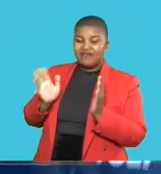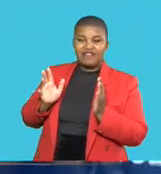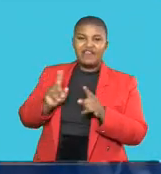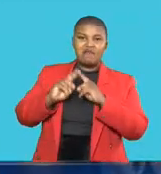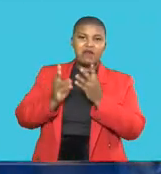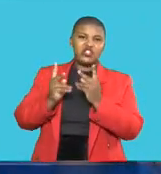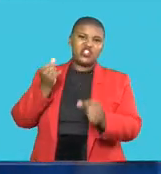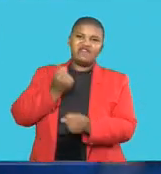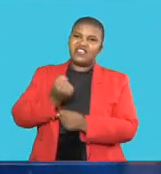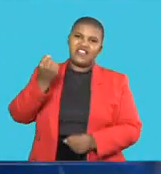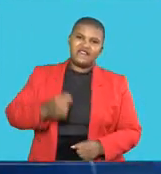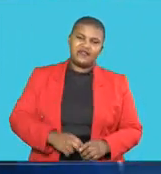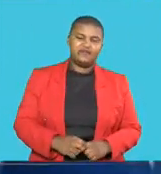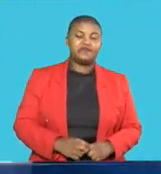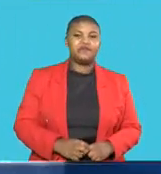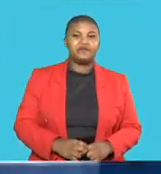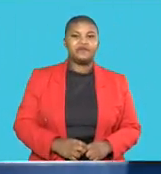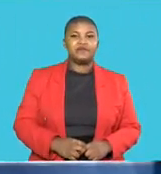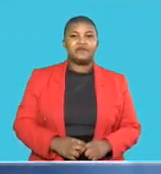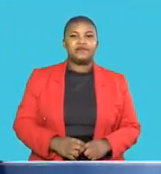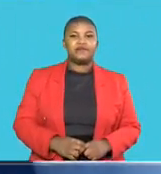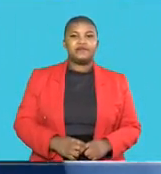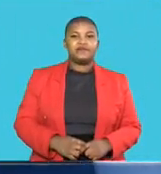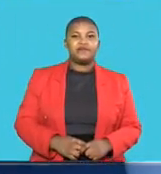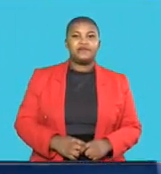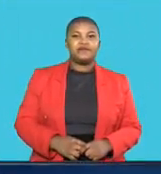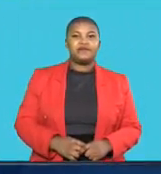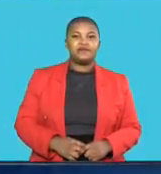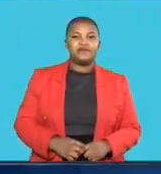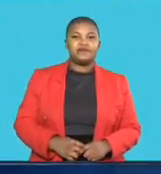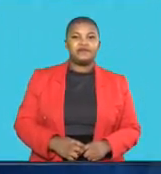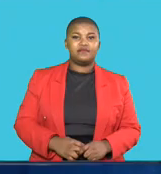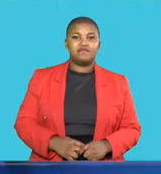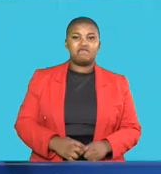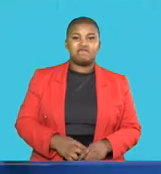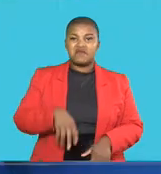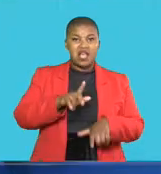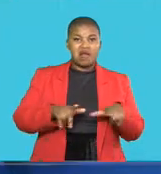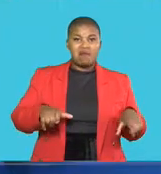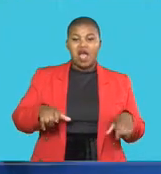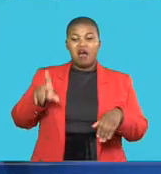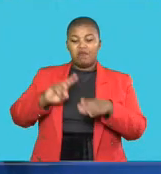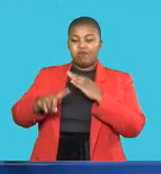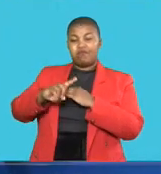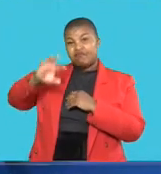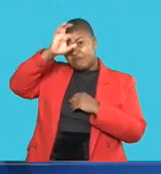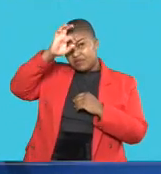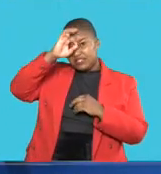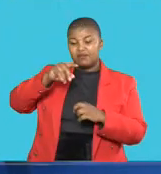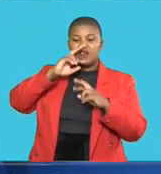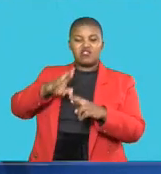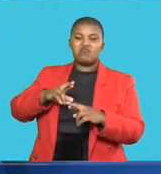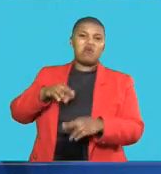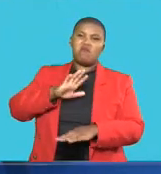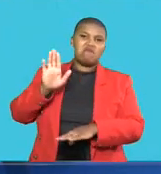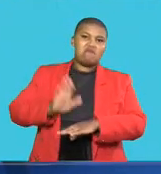ashabalala kuhle kwamazolo ebonilanga. Abantu bethu, they don't go anymore by your reporter emaphoyiseni